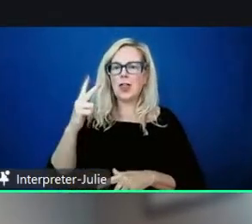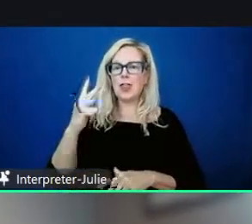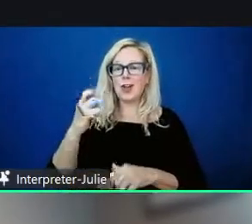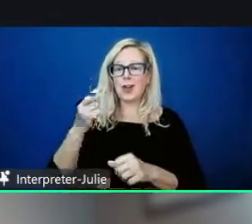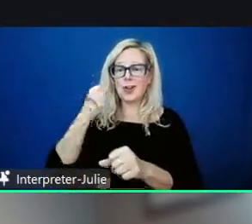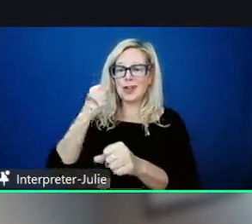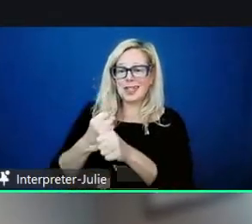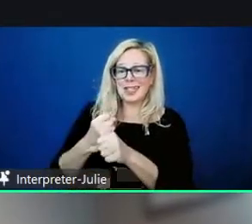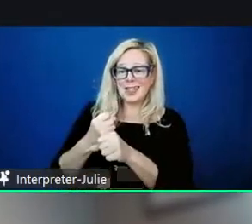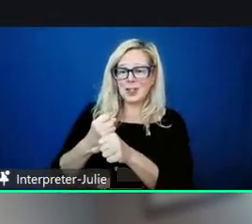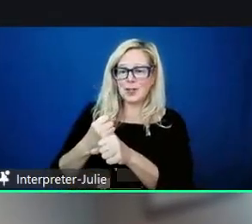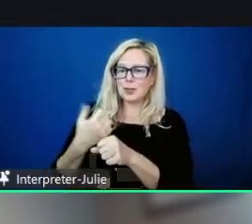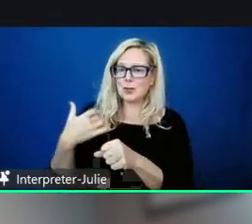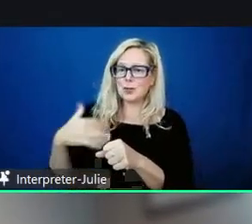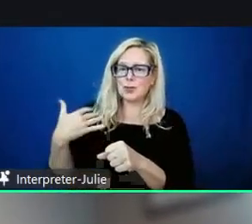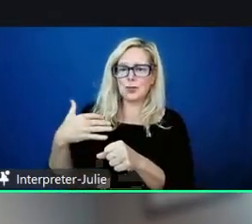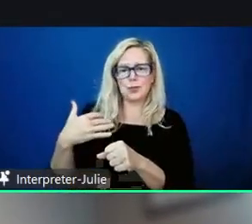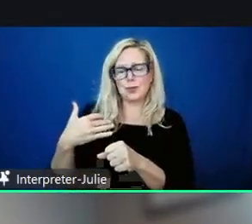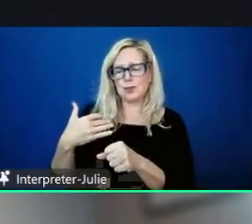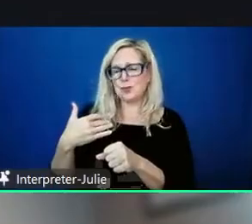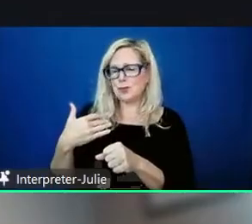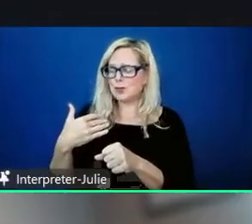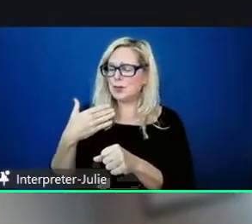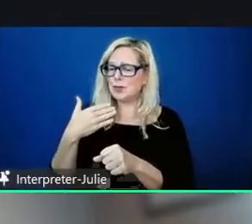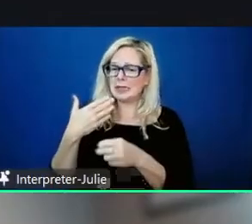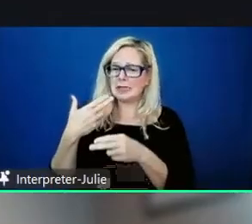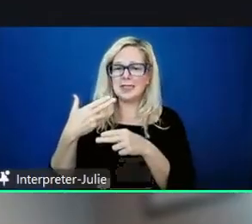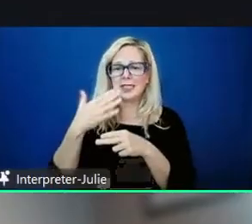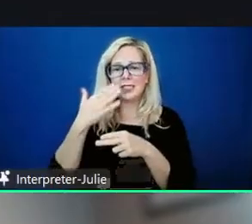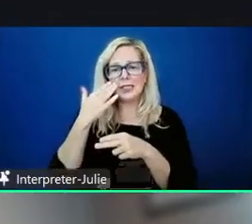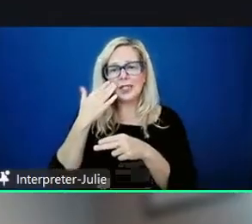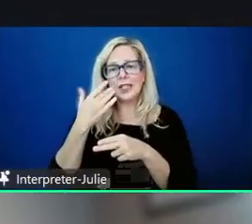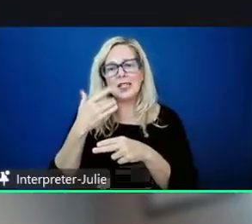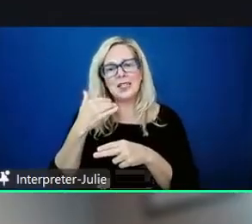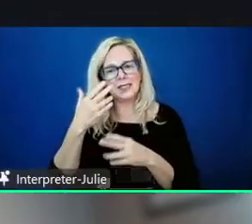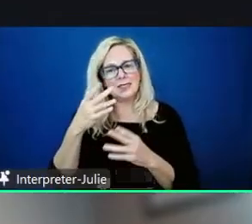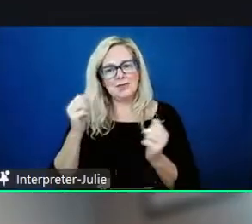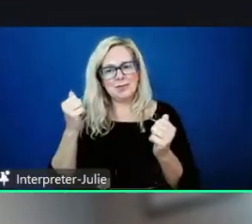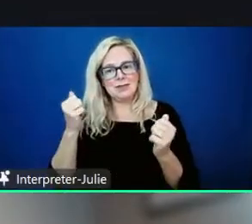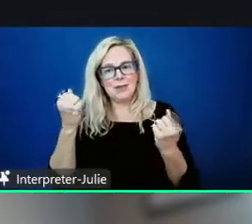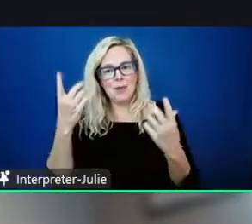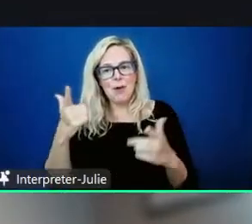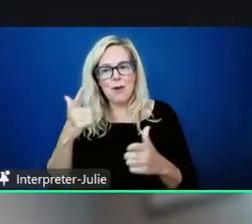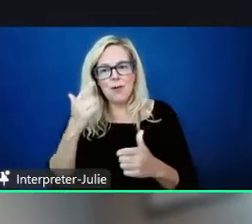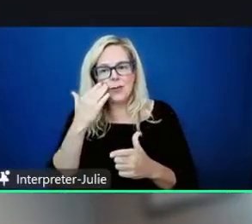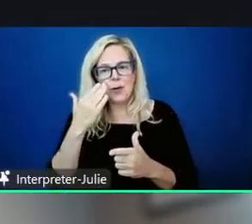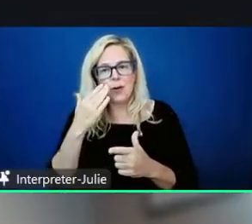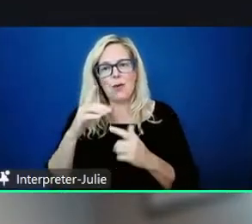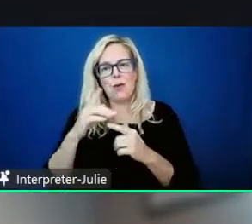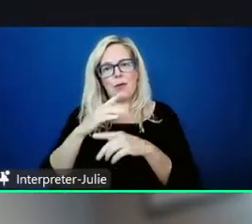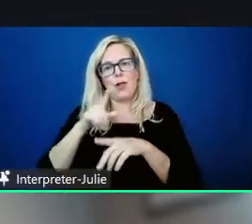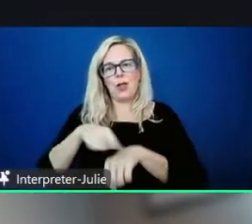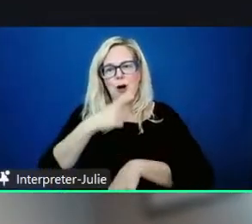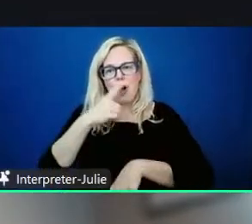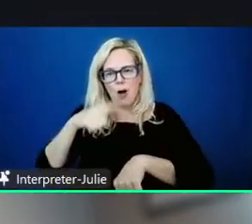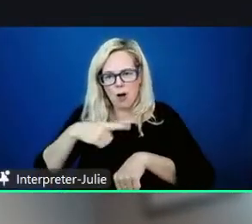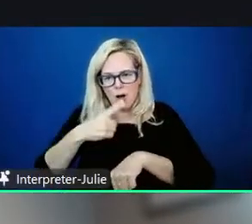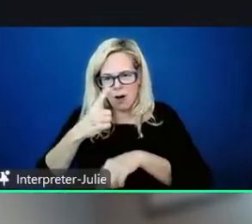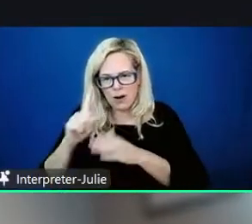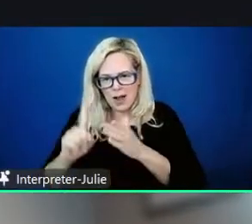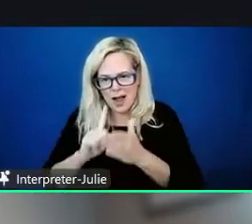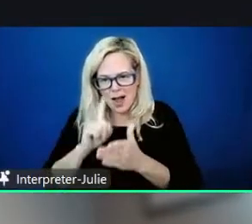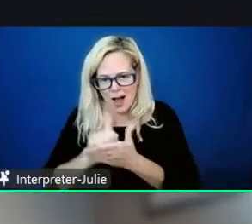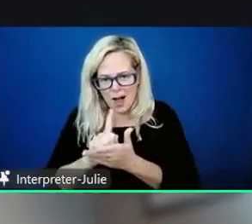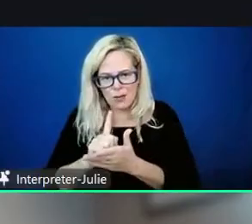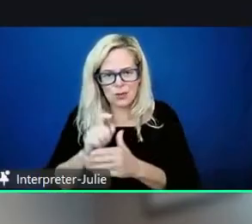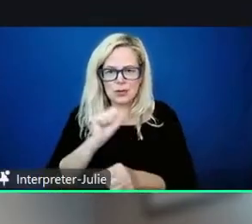hours, and scheduling accommodations can be really important for learners with psychological disabilities in order to manage health conditions and